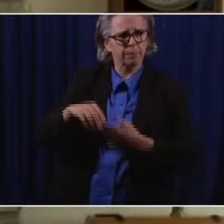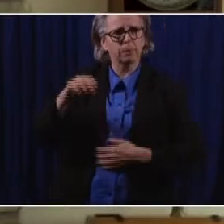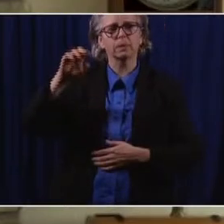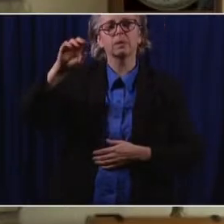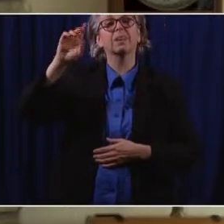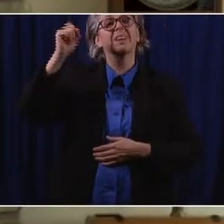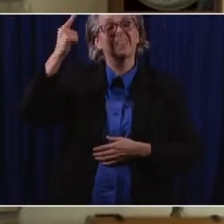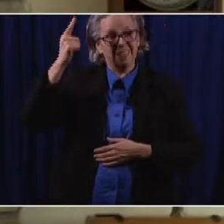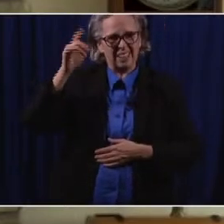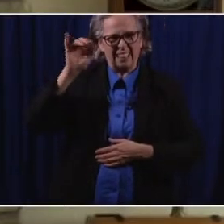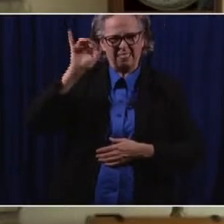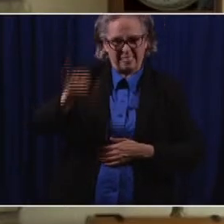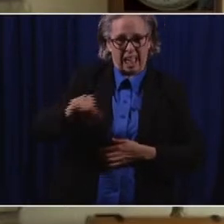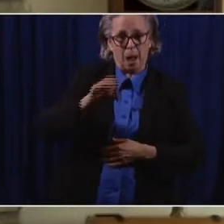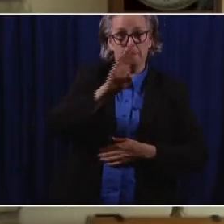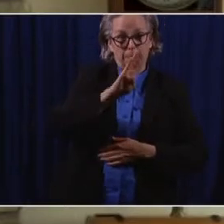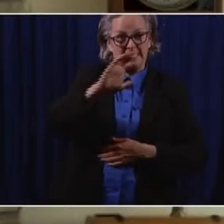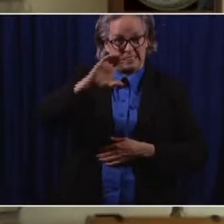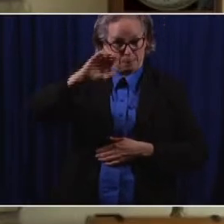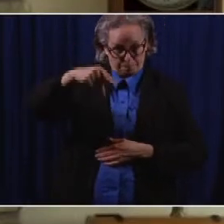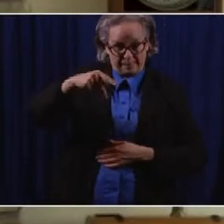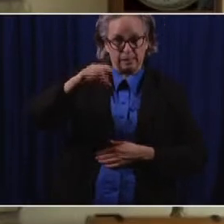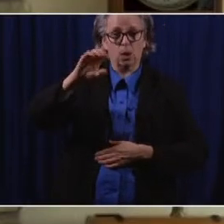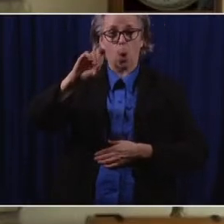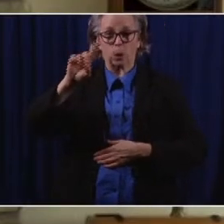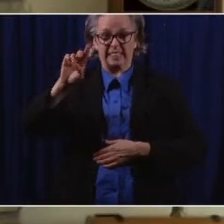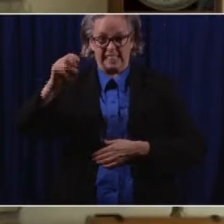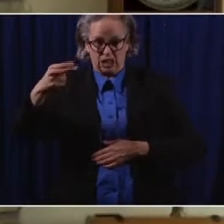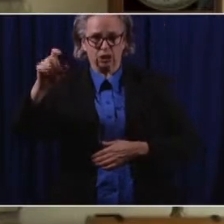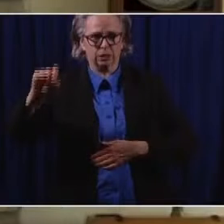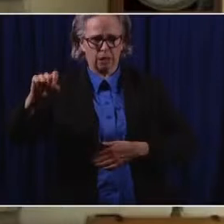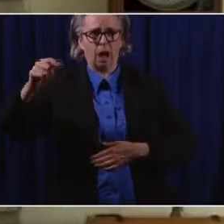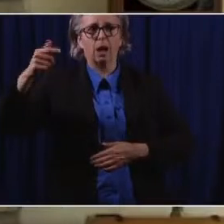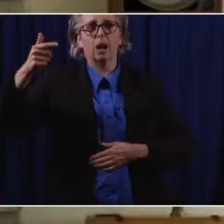odh.ohio.gov. And again, the phone number,